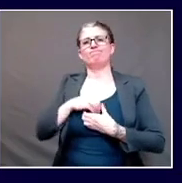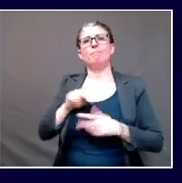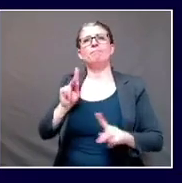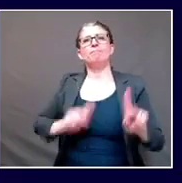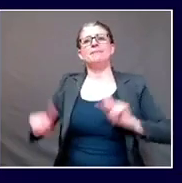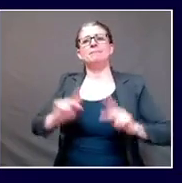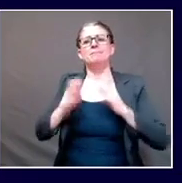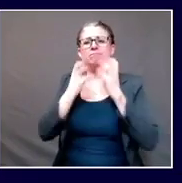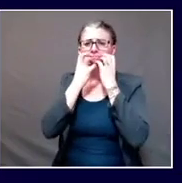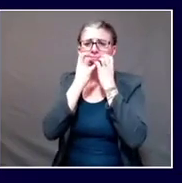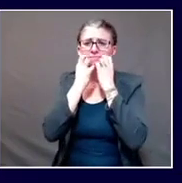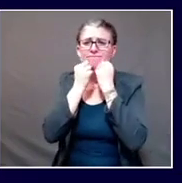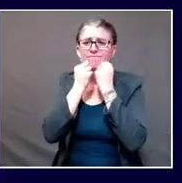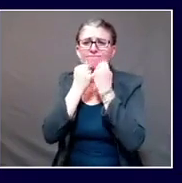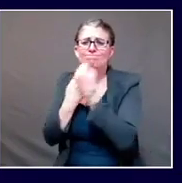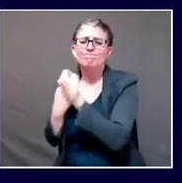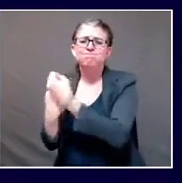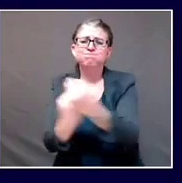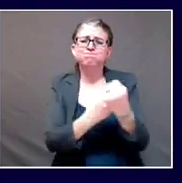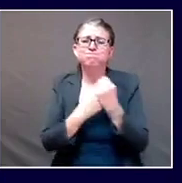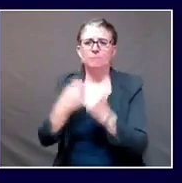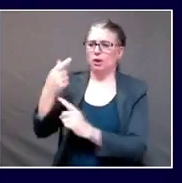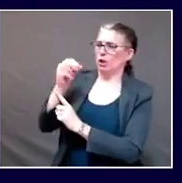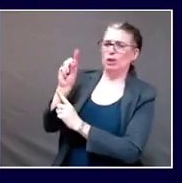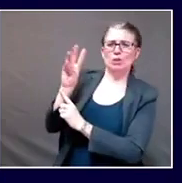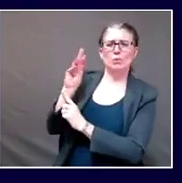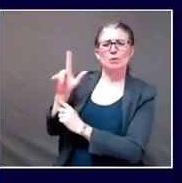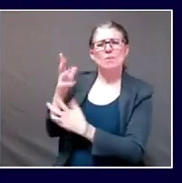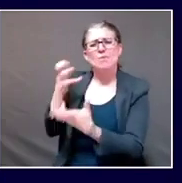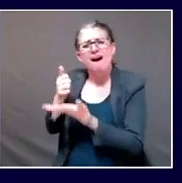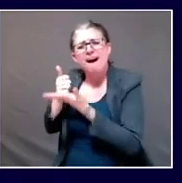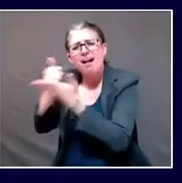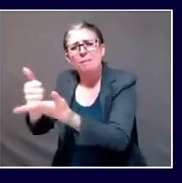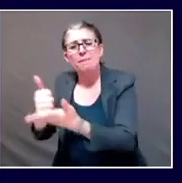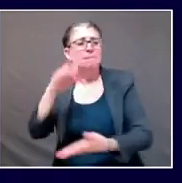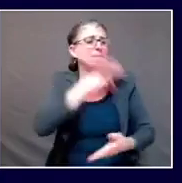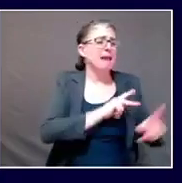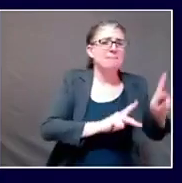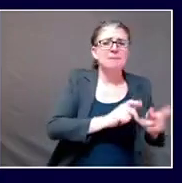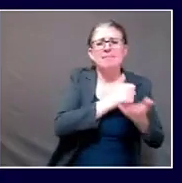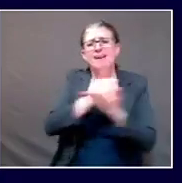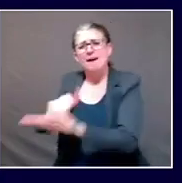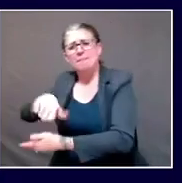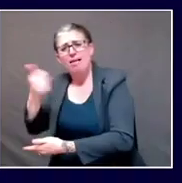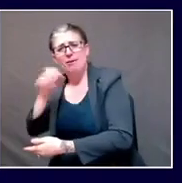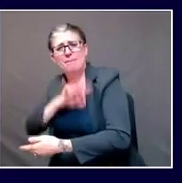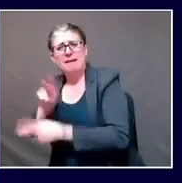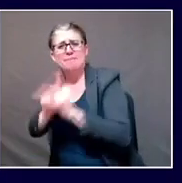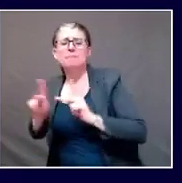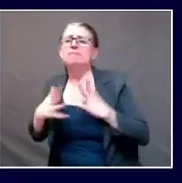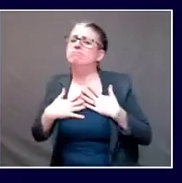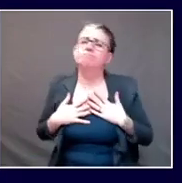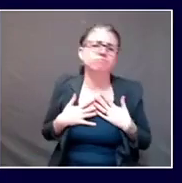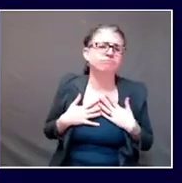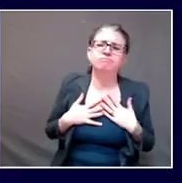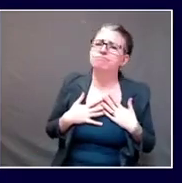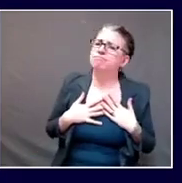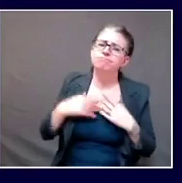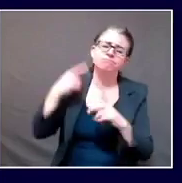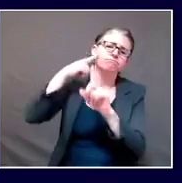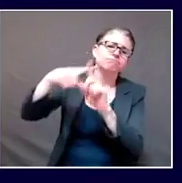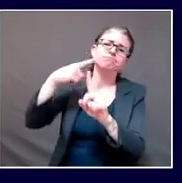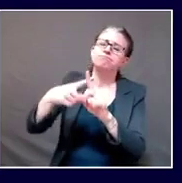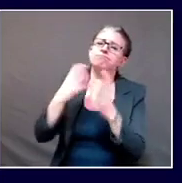death count, daily case count, daily hospitalizations. There is, there has been shown as much